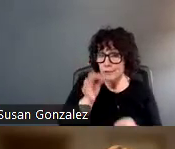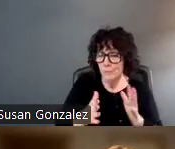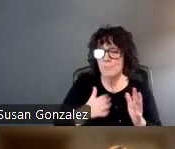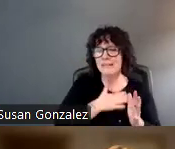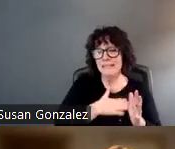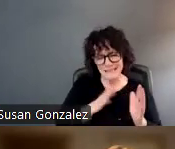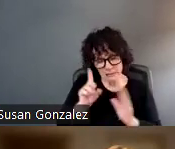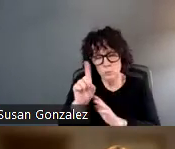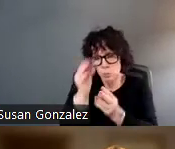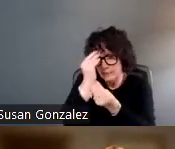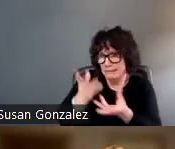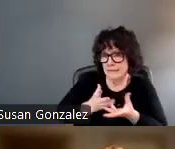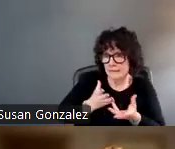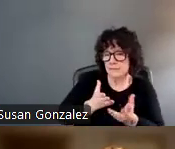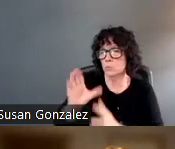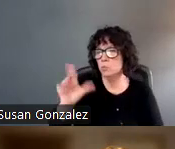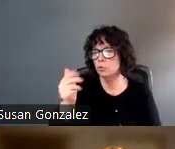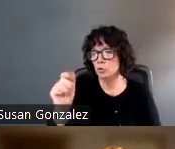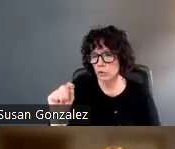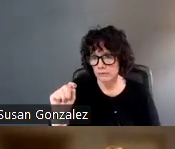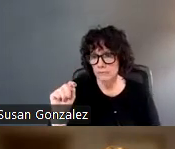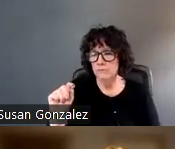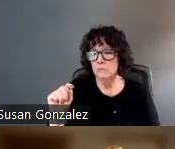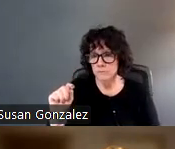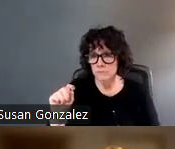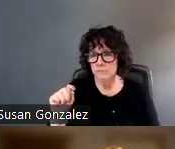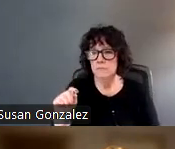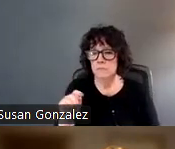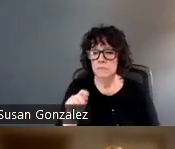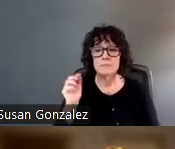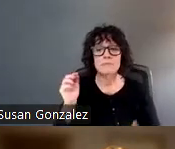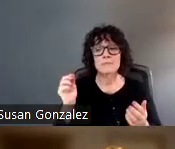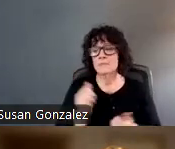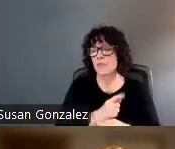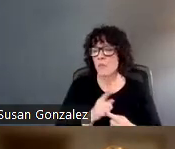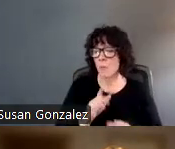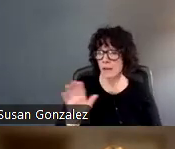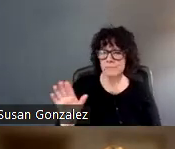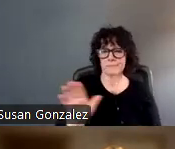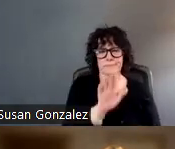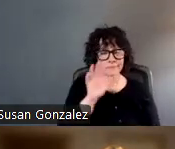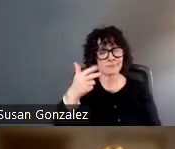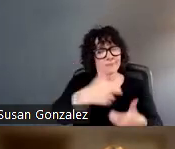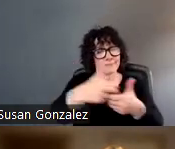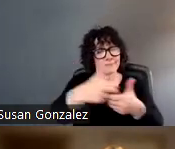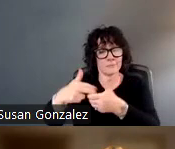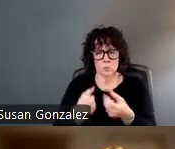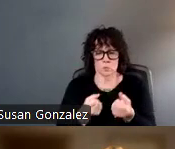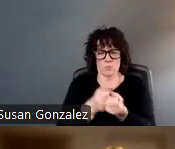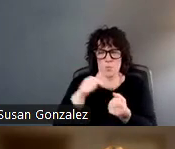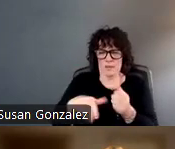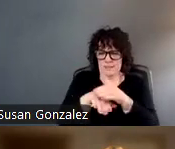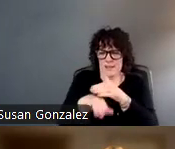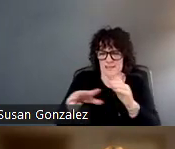is everyone's responsibility to support equitable communication in a multilingual space. We would like to share